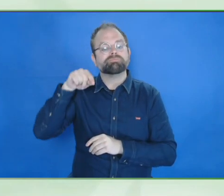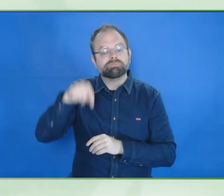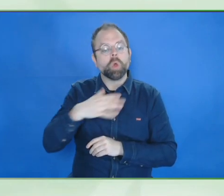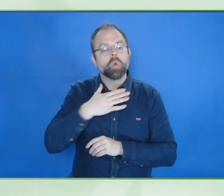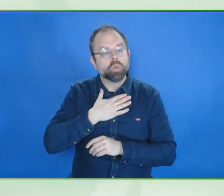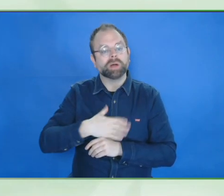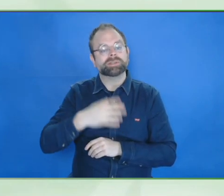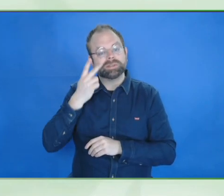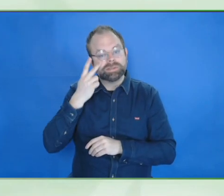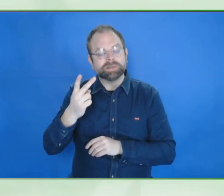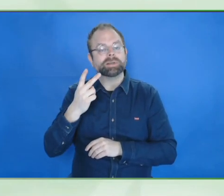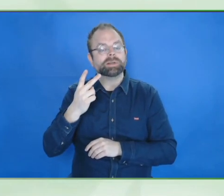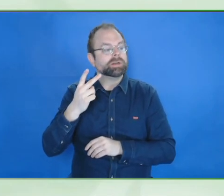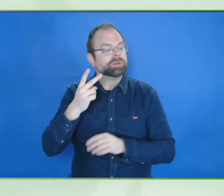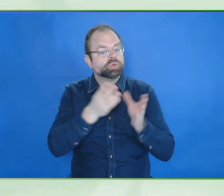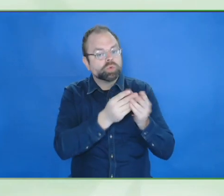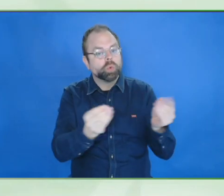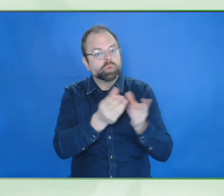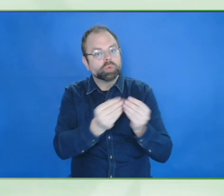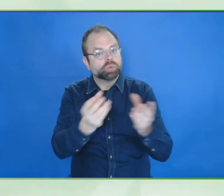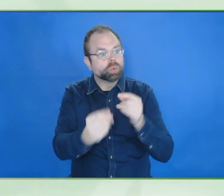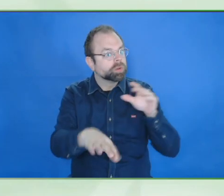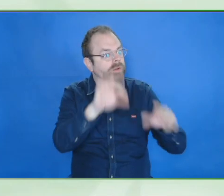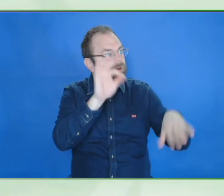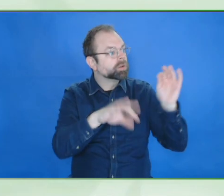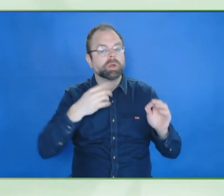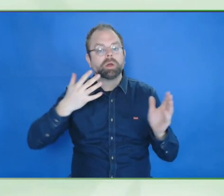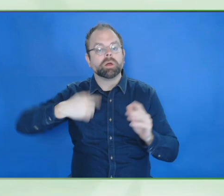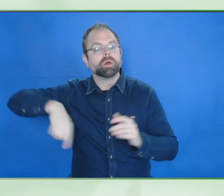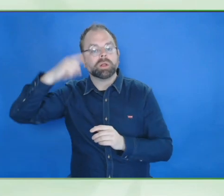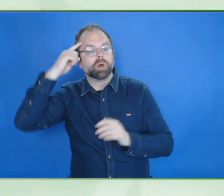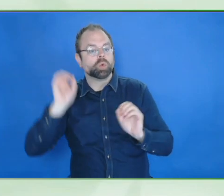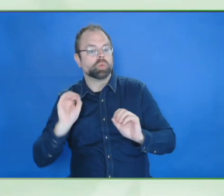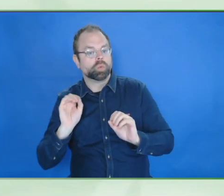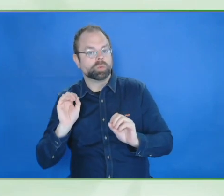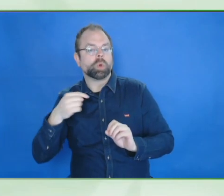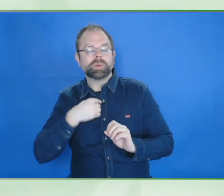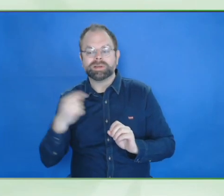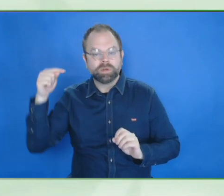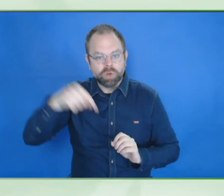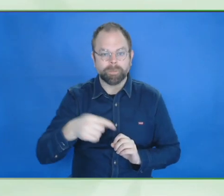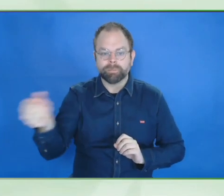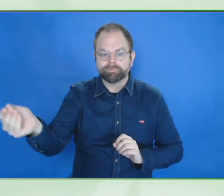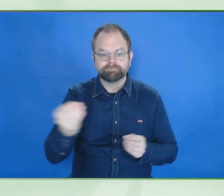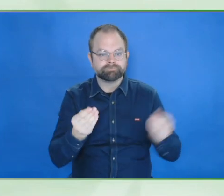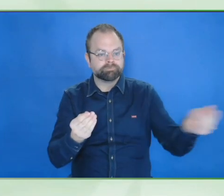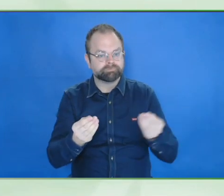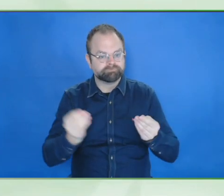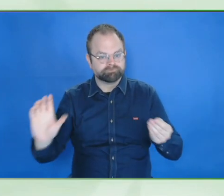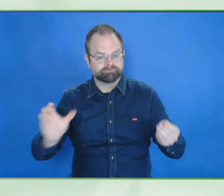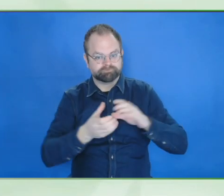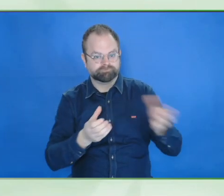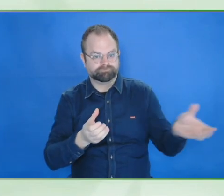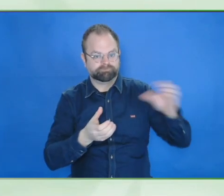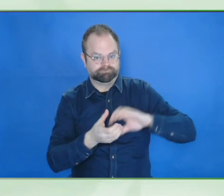networker. I don't offer a service that I can say to you, okay, I have 2 billion or whatever, which I can offer to